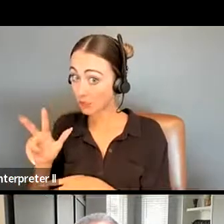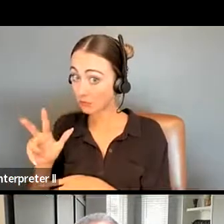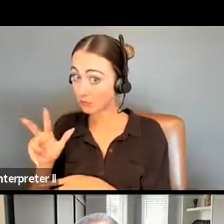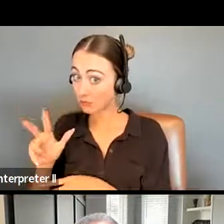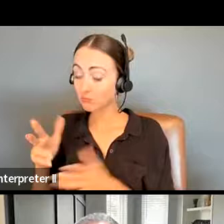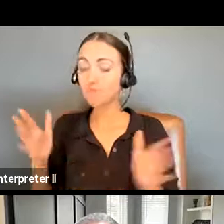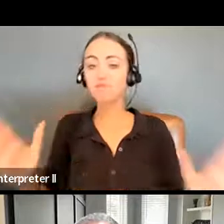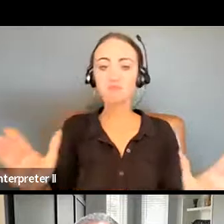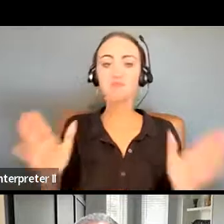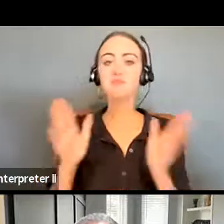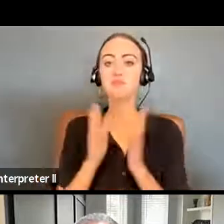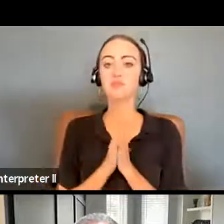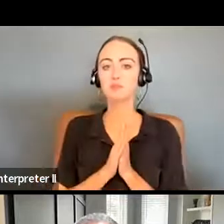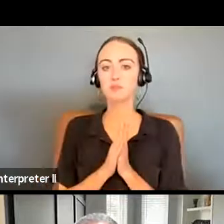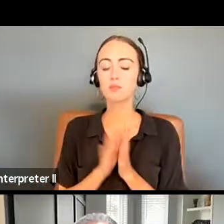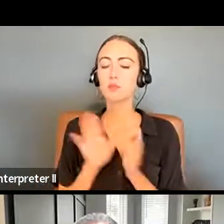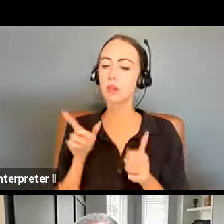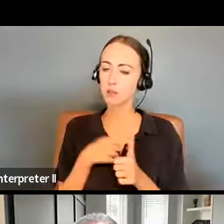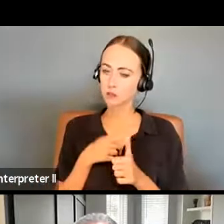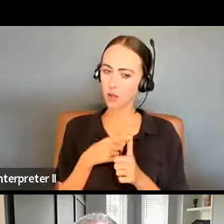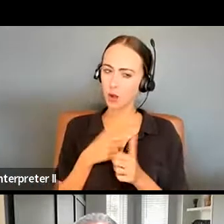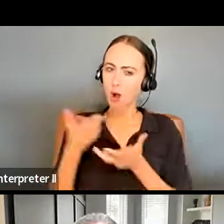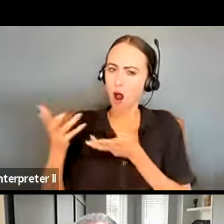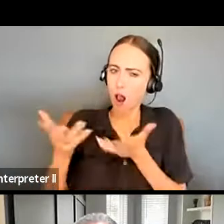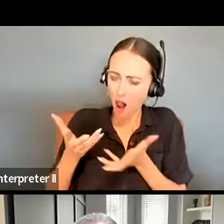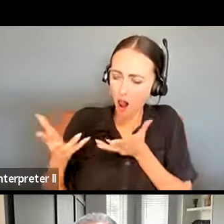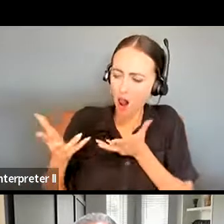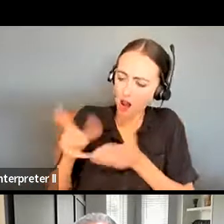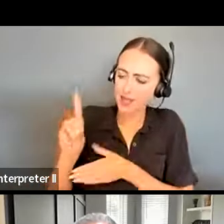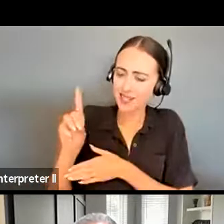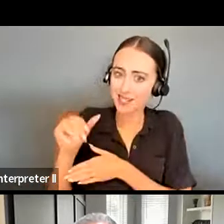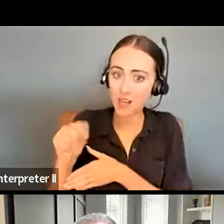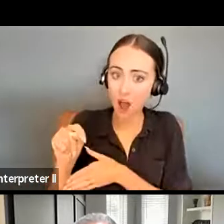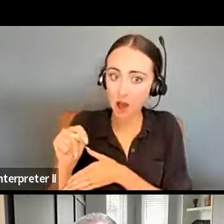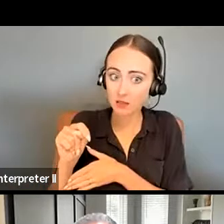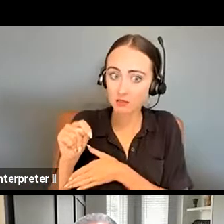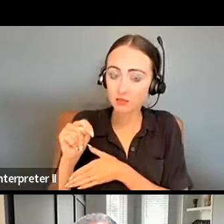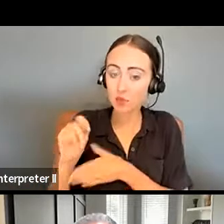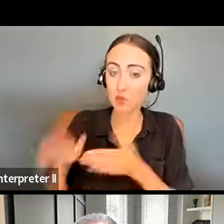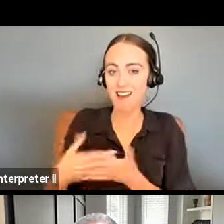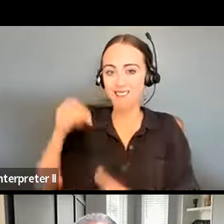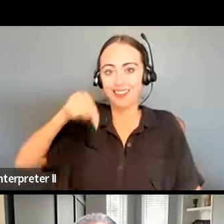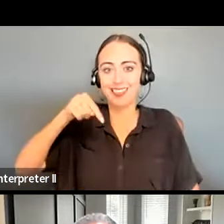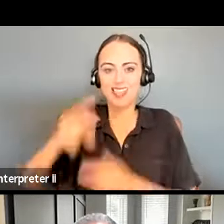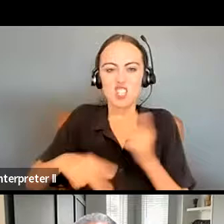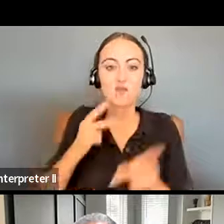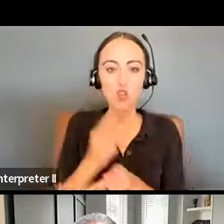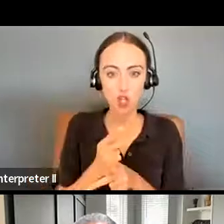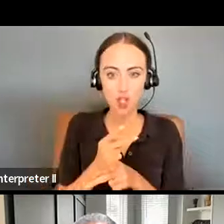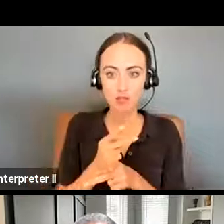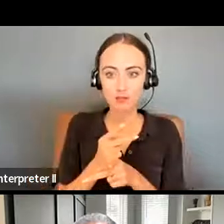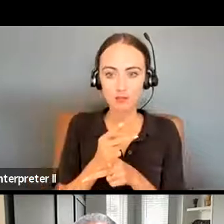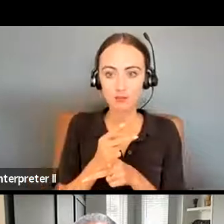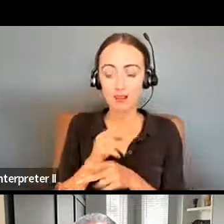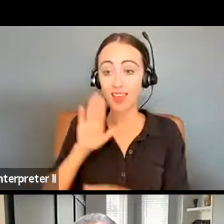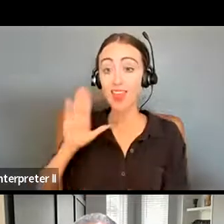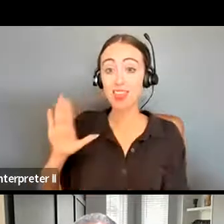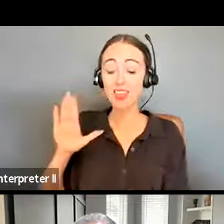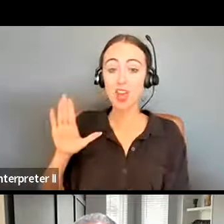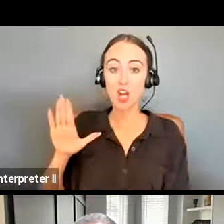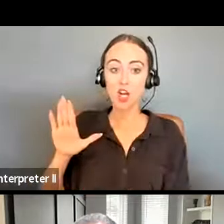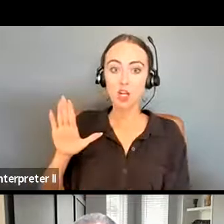Well, first of all, we work closely with DDOT to get to the version. The item that caused them